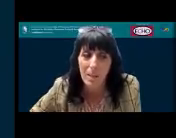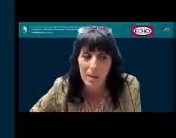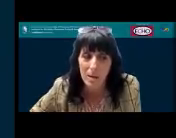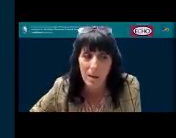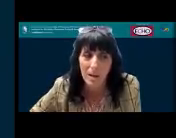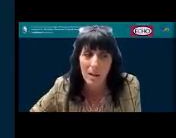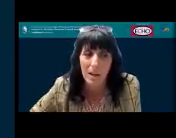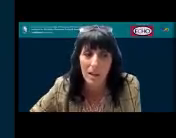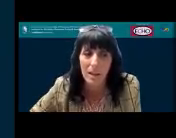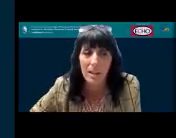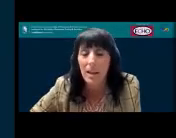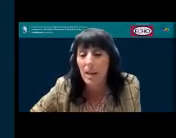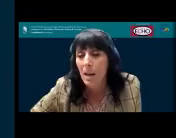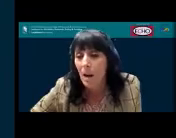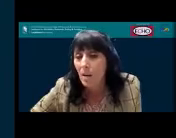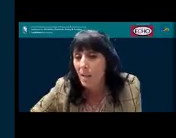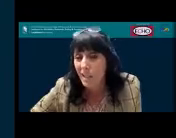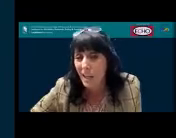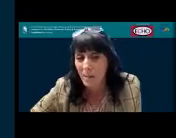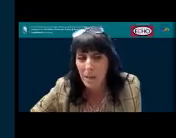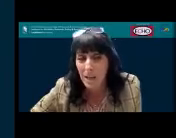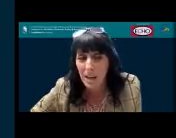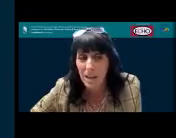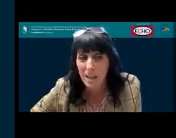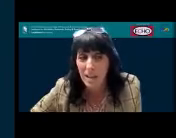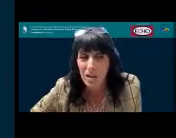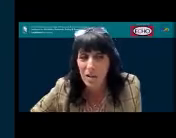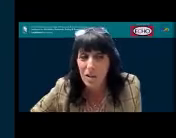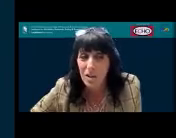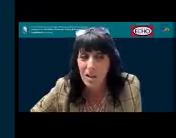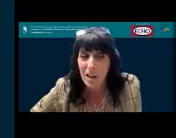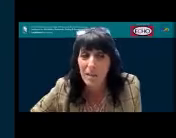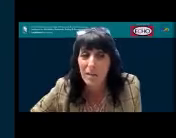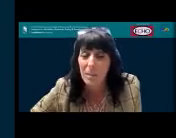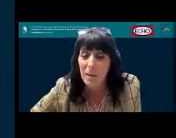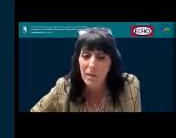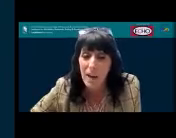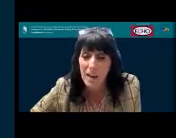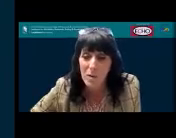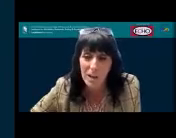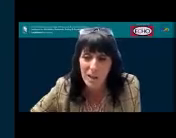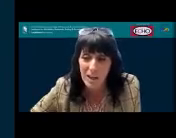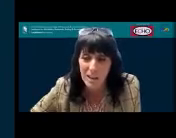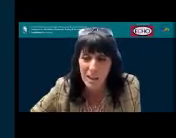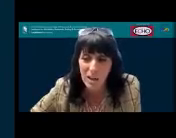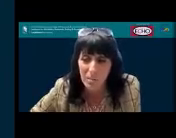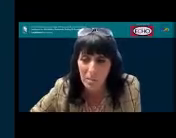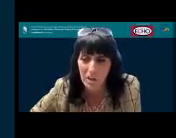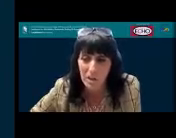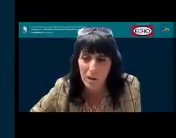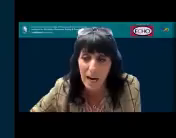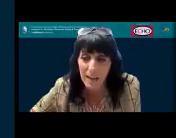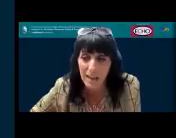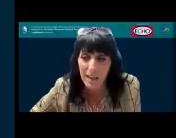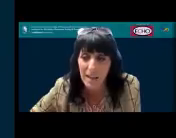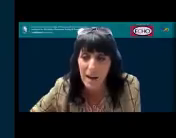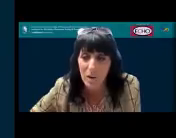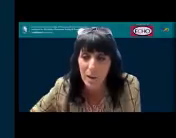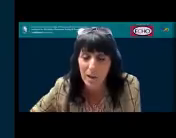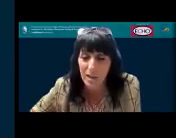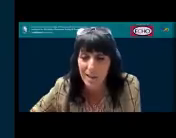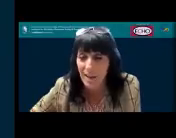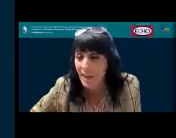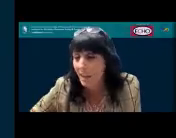are keeping those on target. Always take a minute and introduce yourself and organization before asking